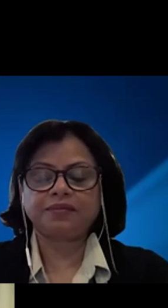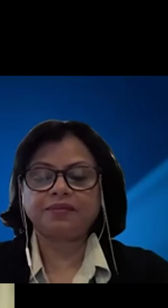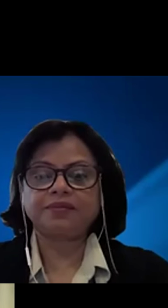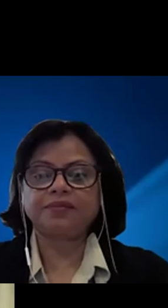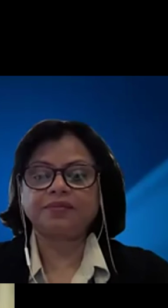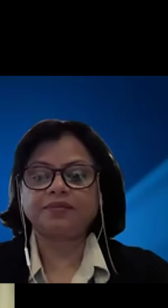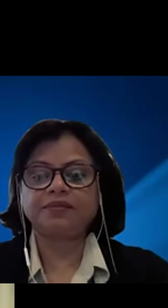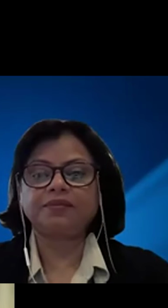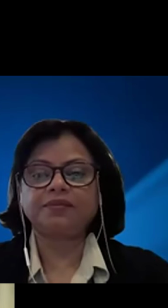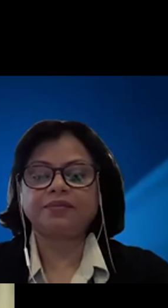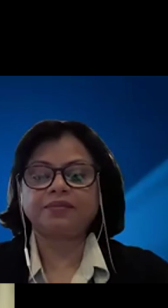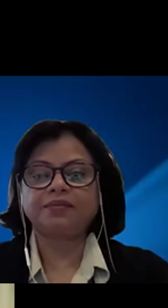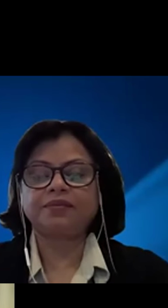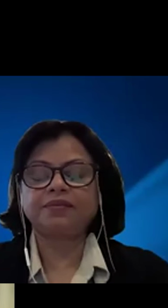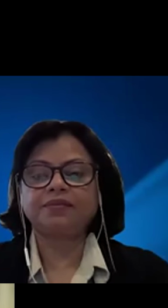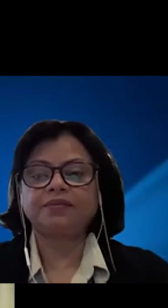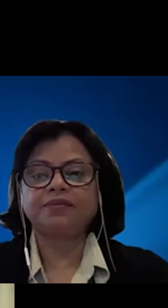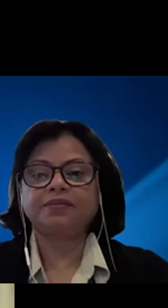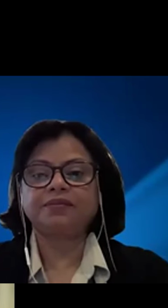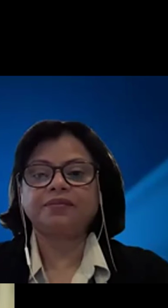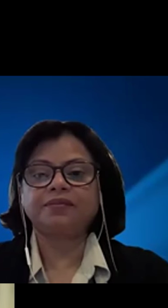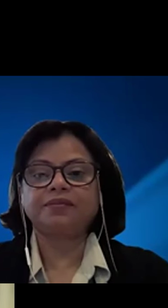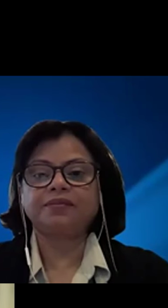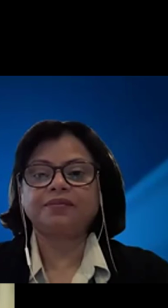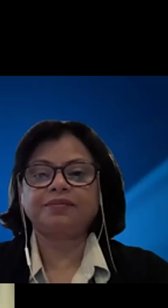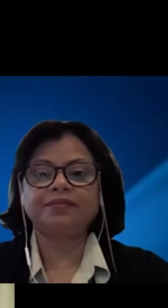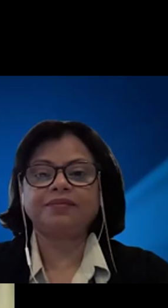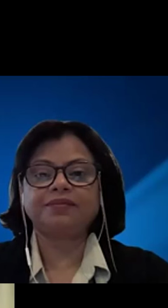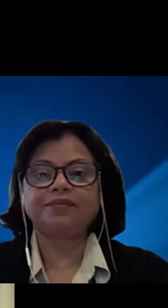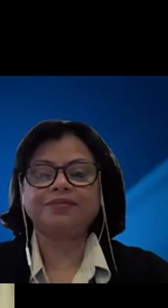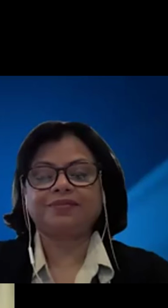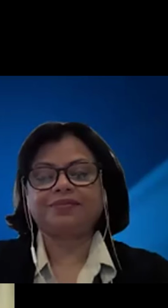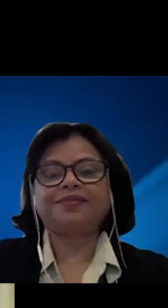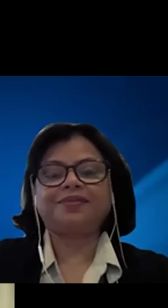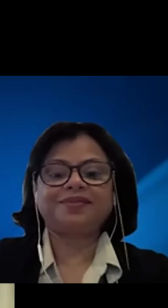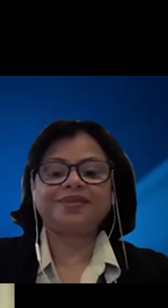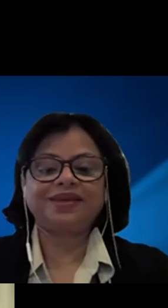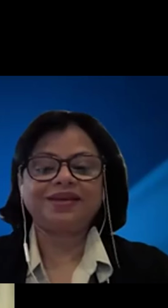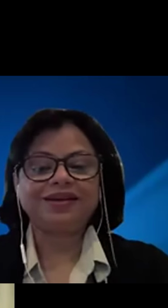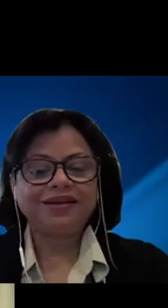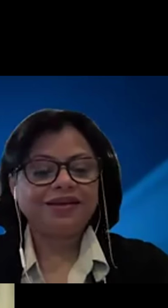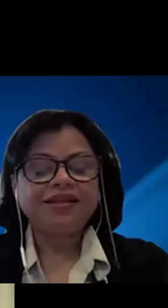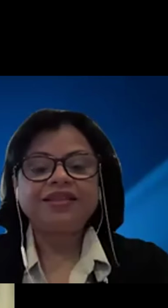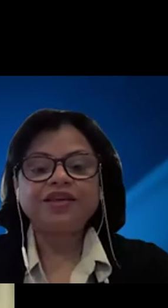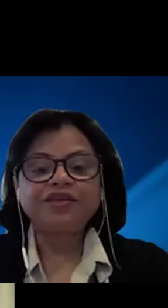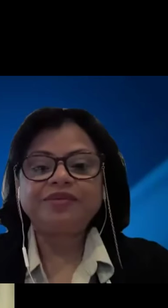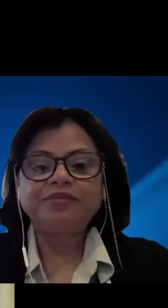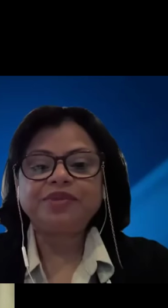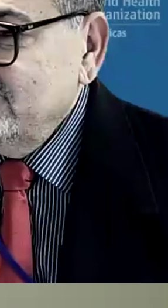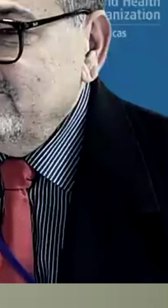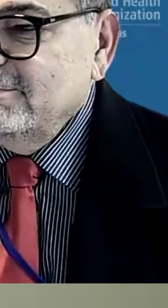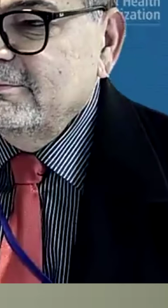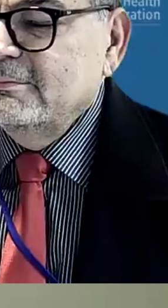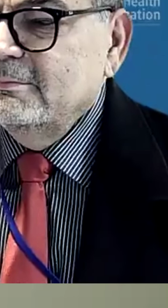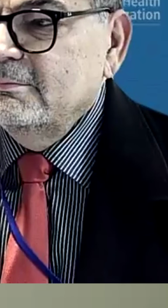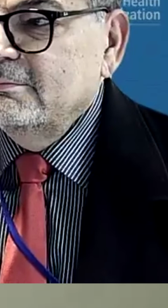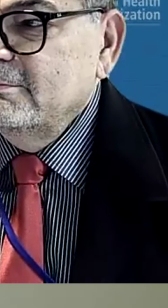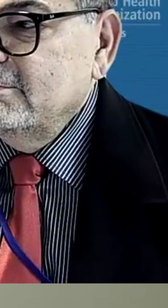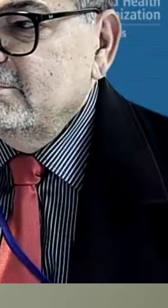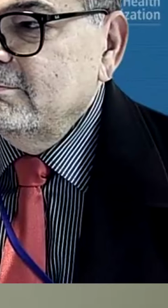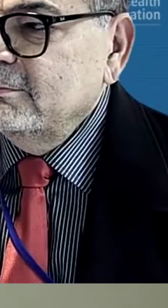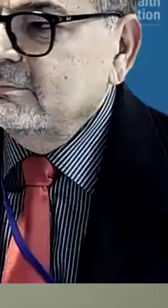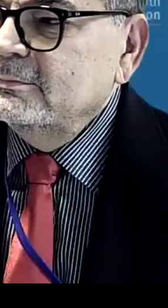emergency situations without leaving anyone behind. Dr. Huda, go ahead. Thank you very much. Thank you,